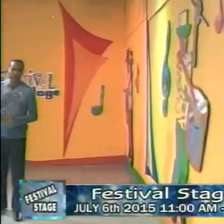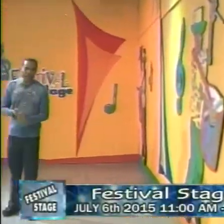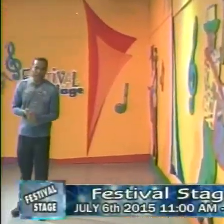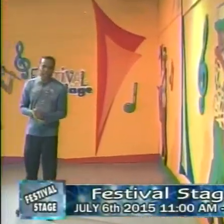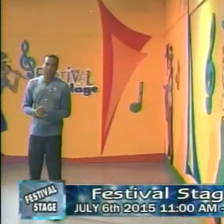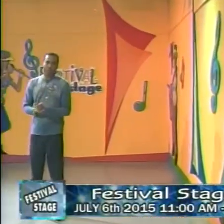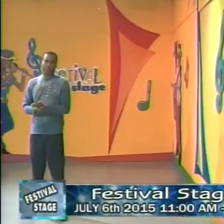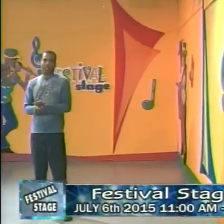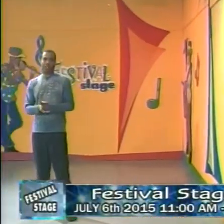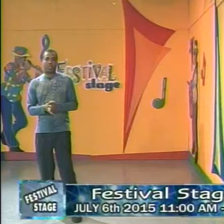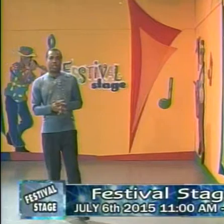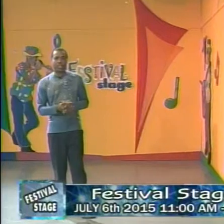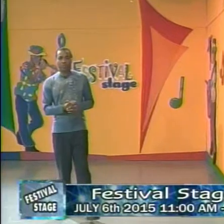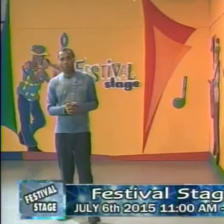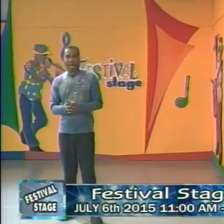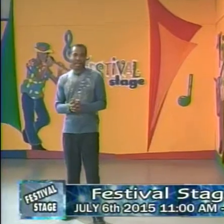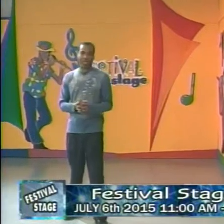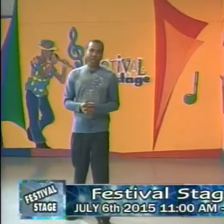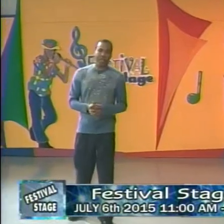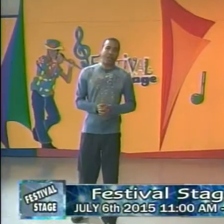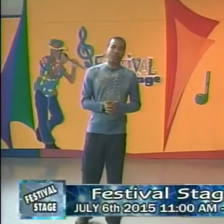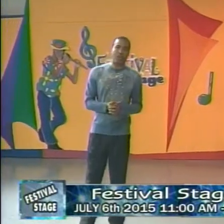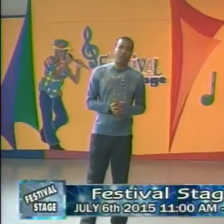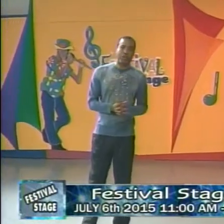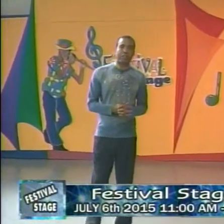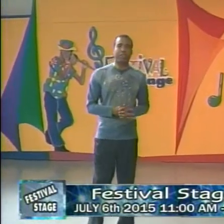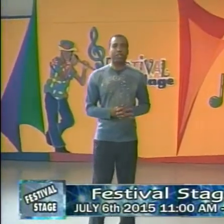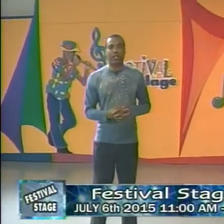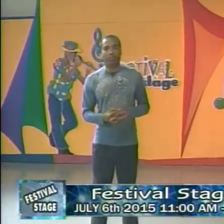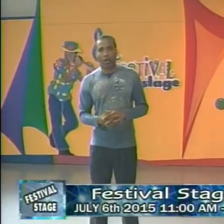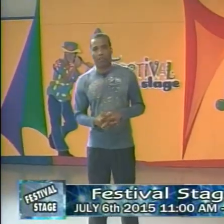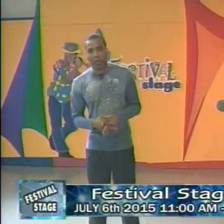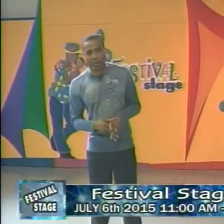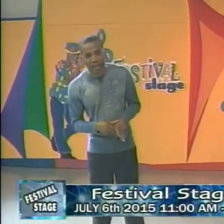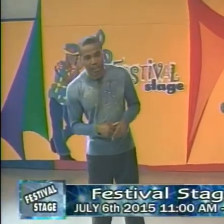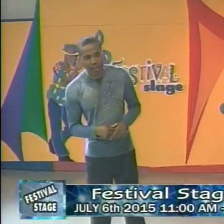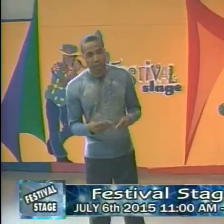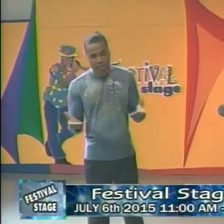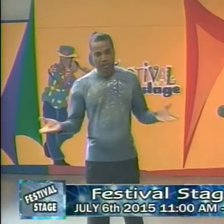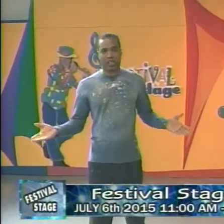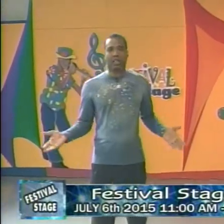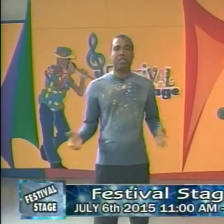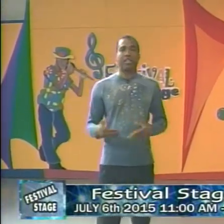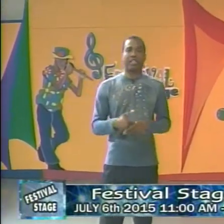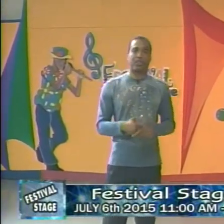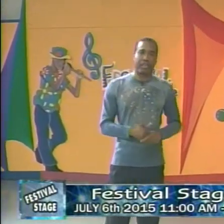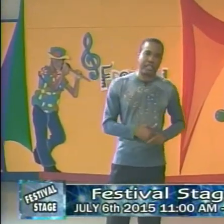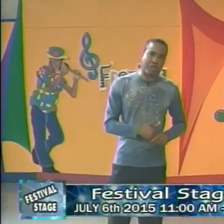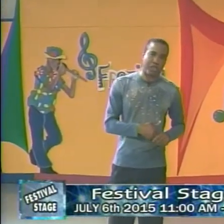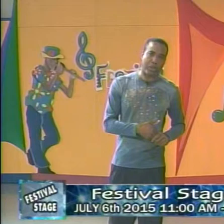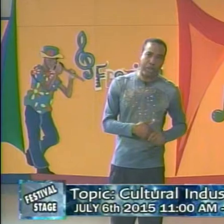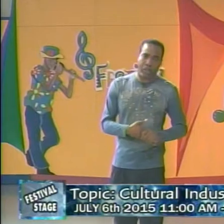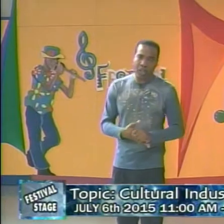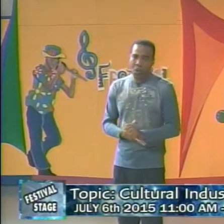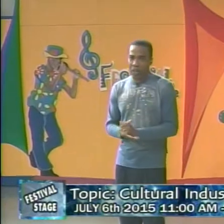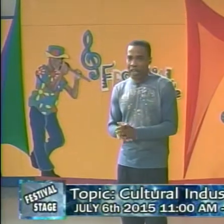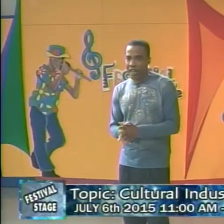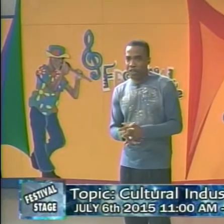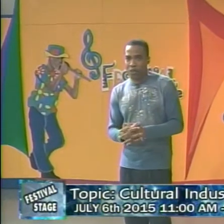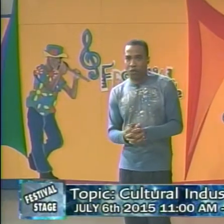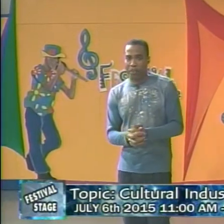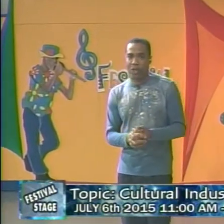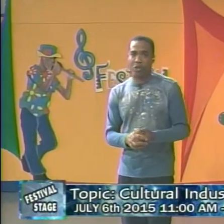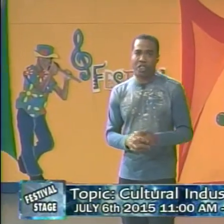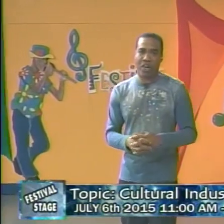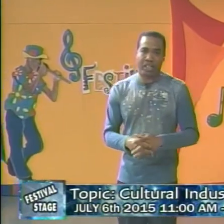Monday's presentation of Festival Stage, more mass, the costumes of the Smash 4-Day Morning Band. We'll discuss the cultural industries bill. We'll have